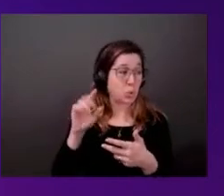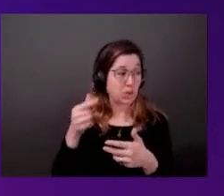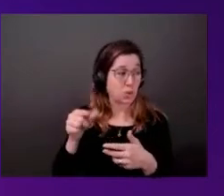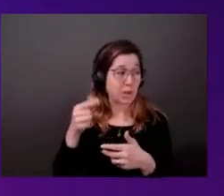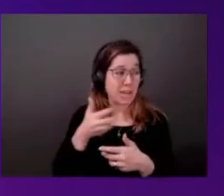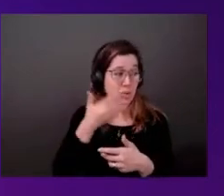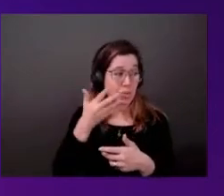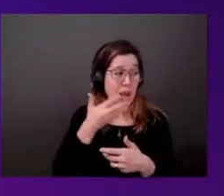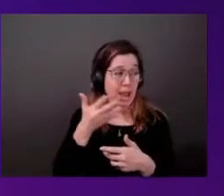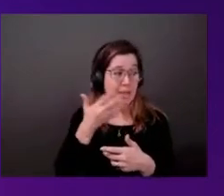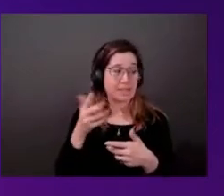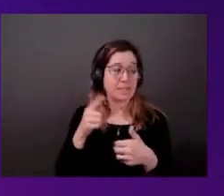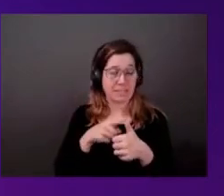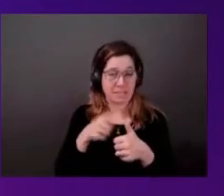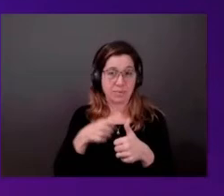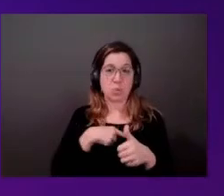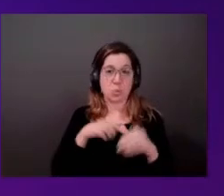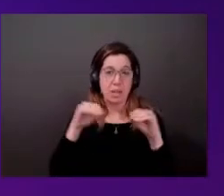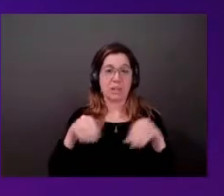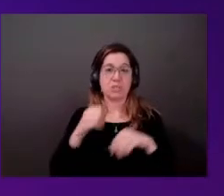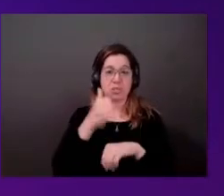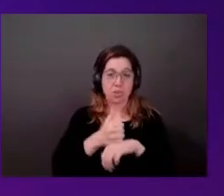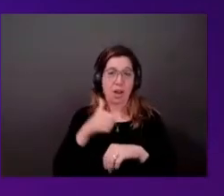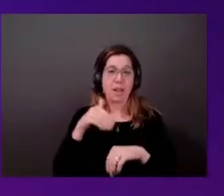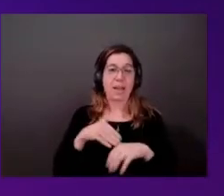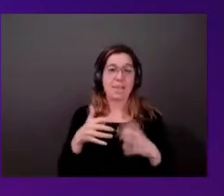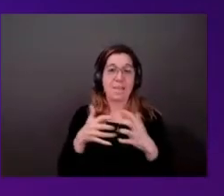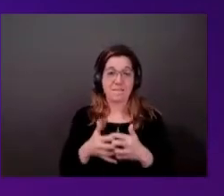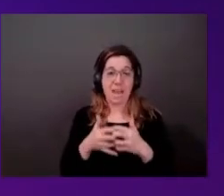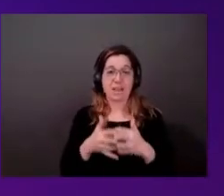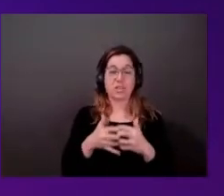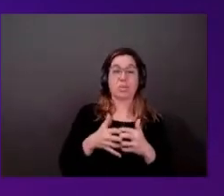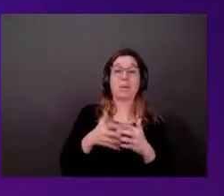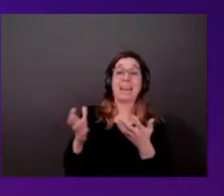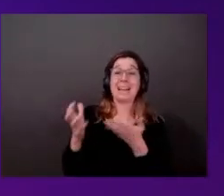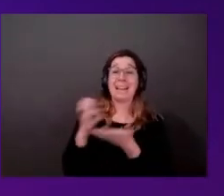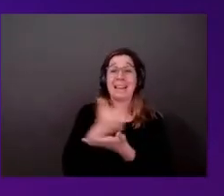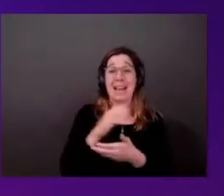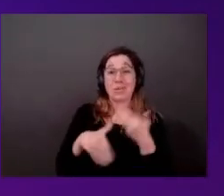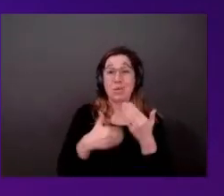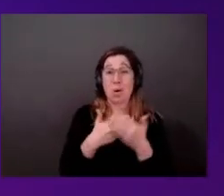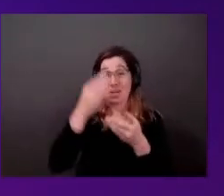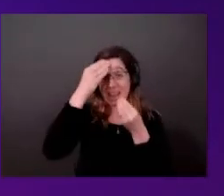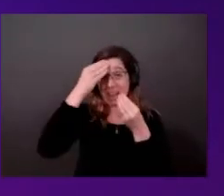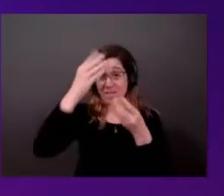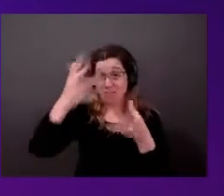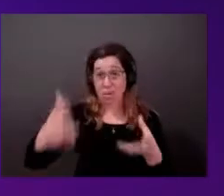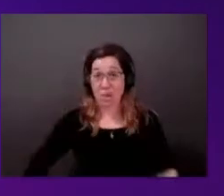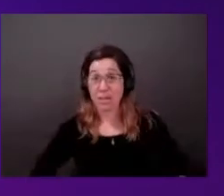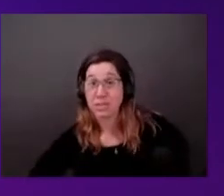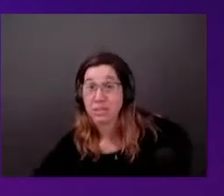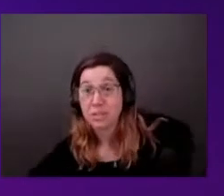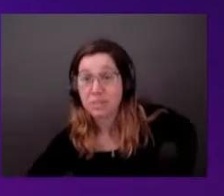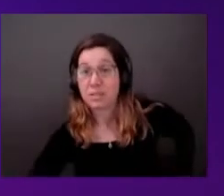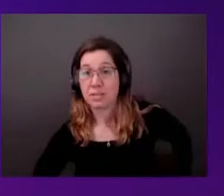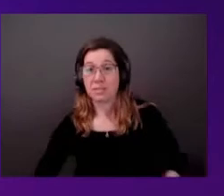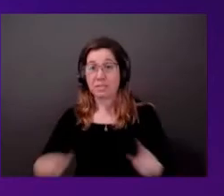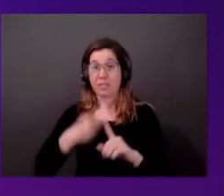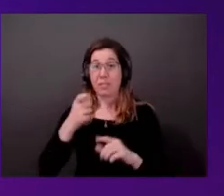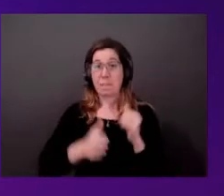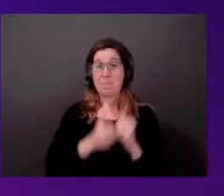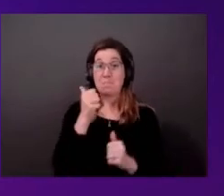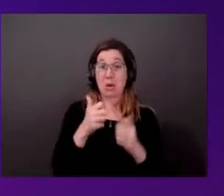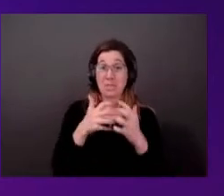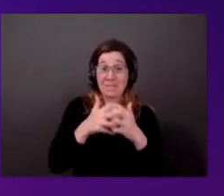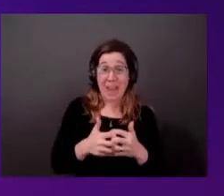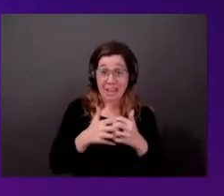various factories globally, collect all of the information's data streams from those factories, and pass that information